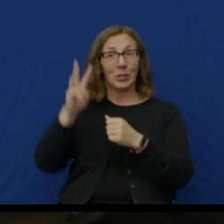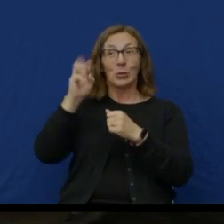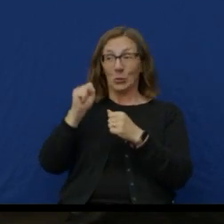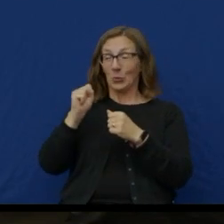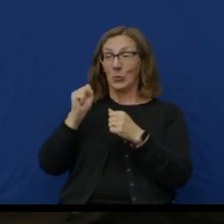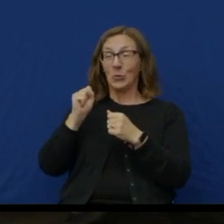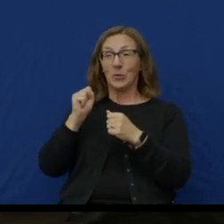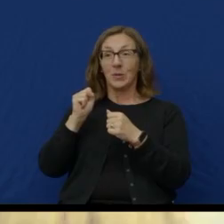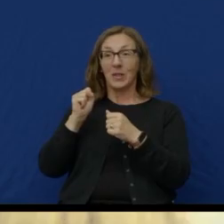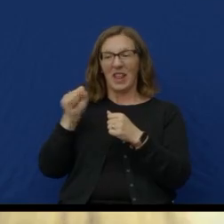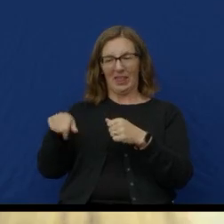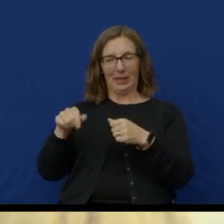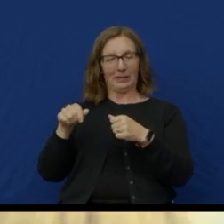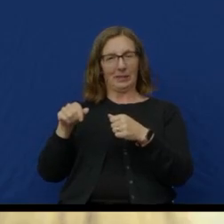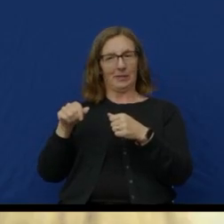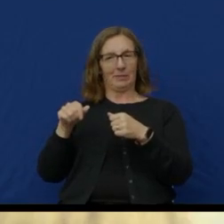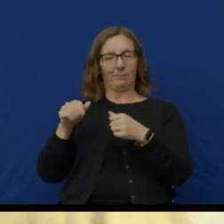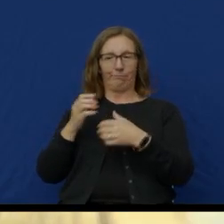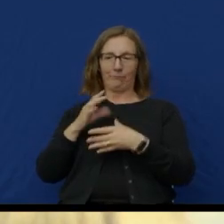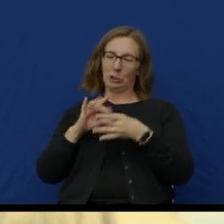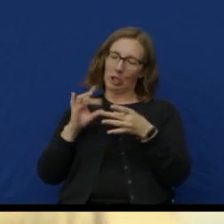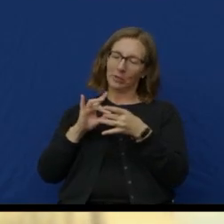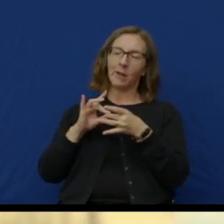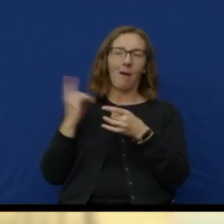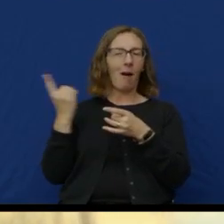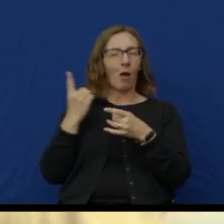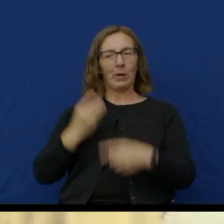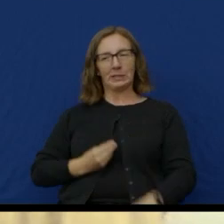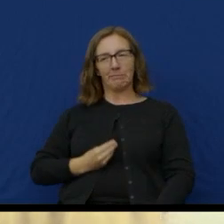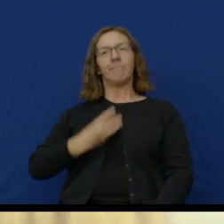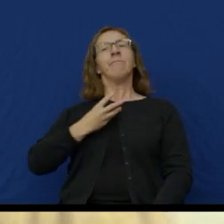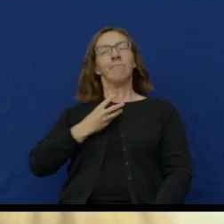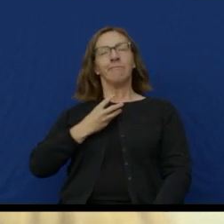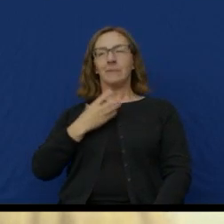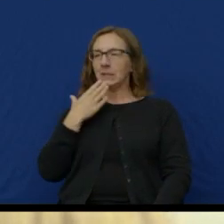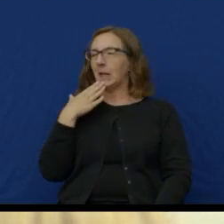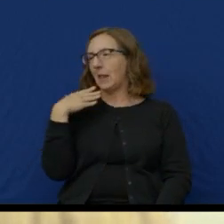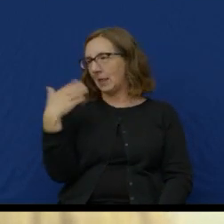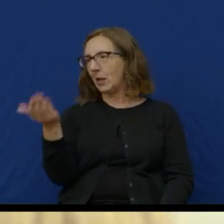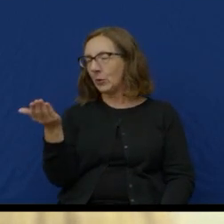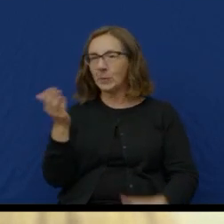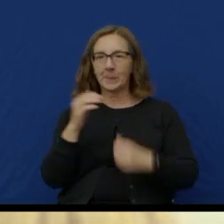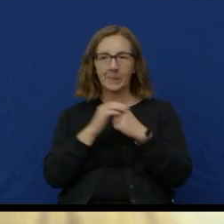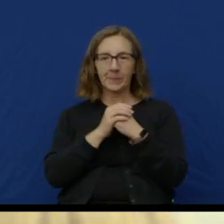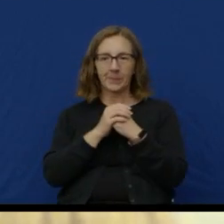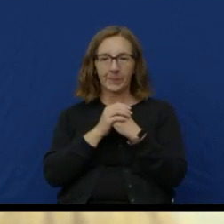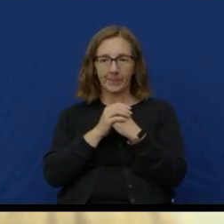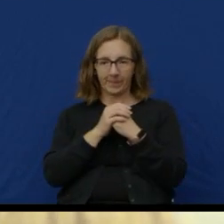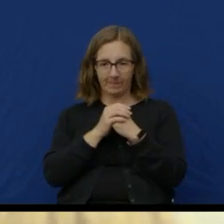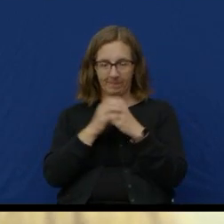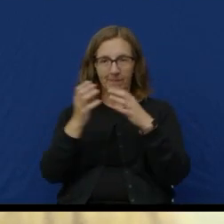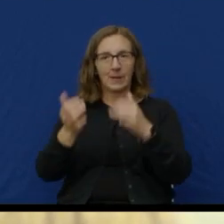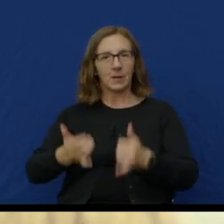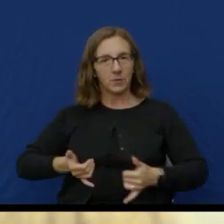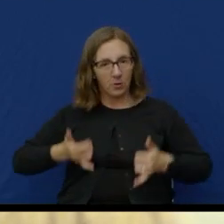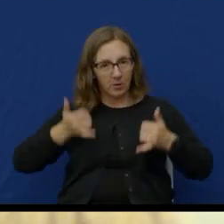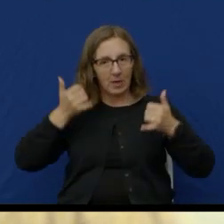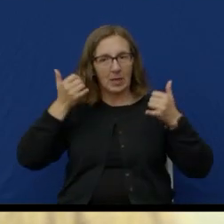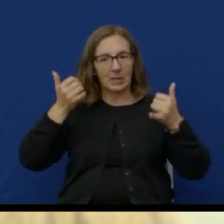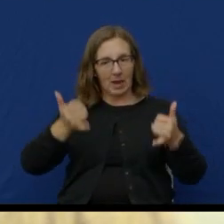a sure source of inspiration. So we now acknowledge